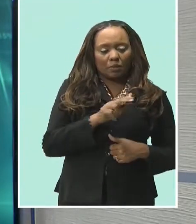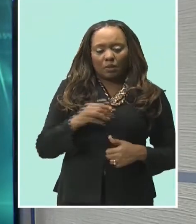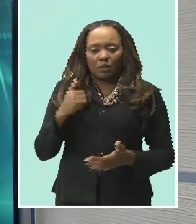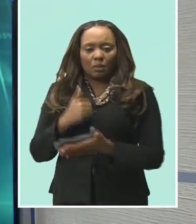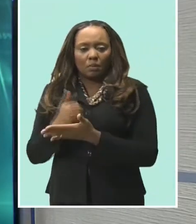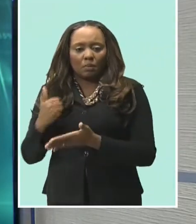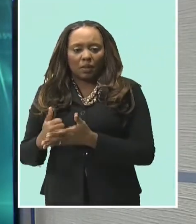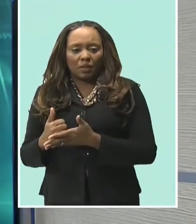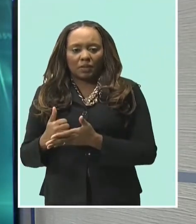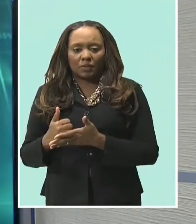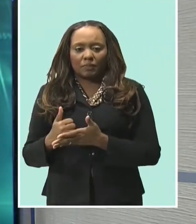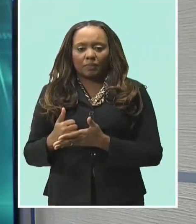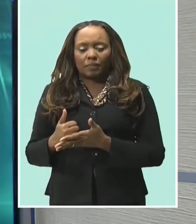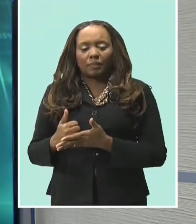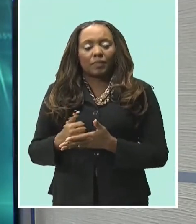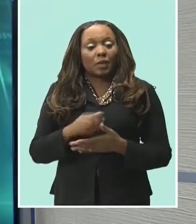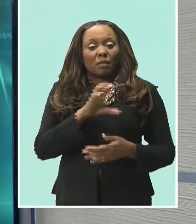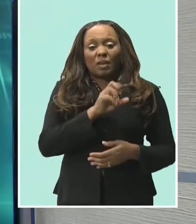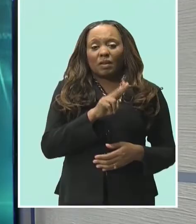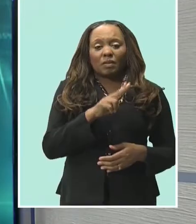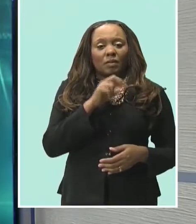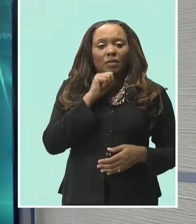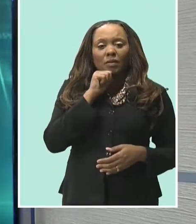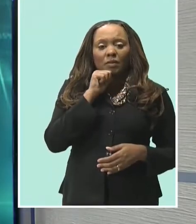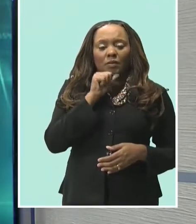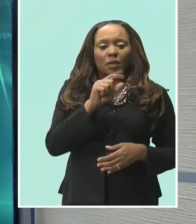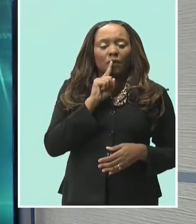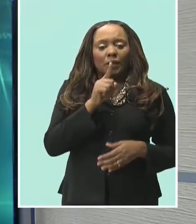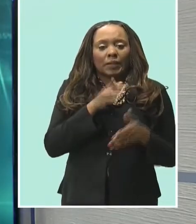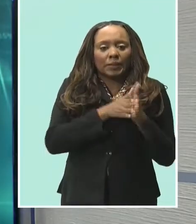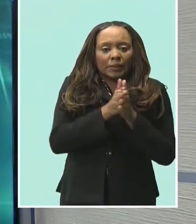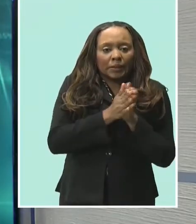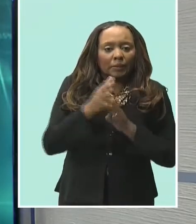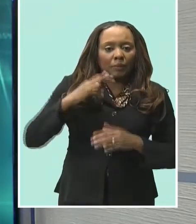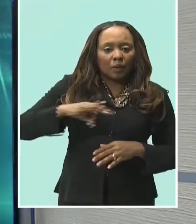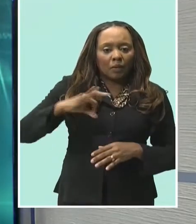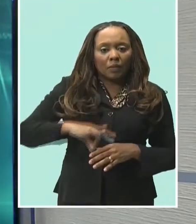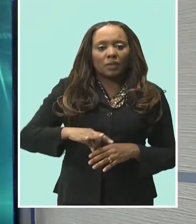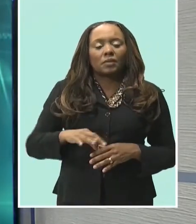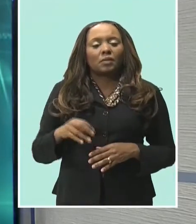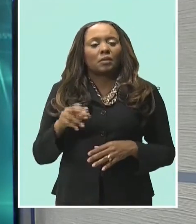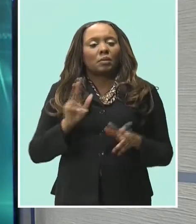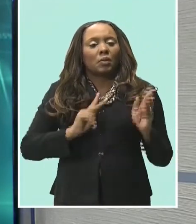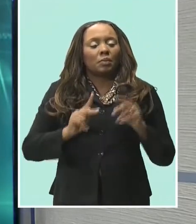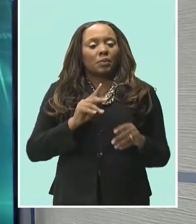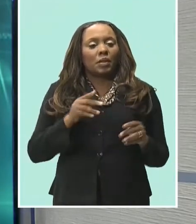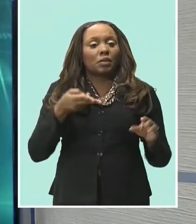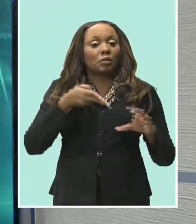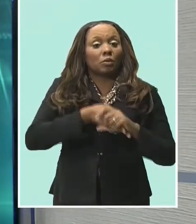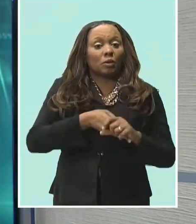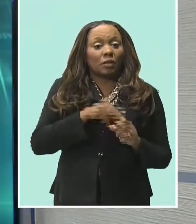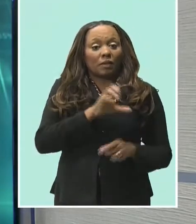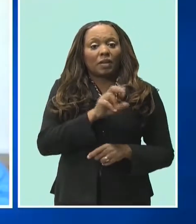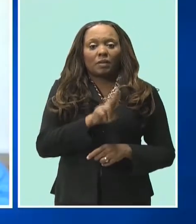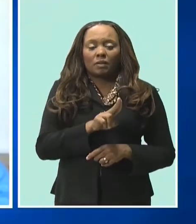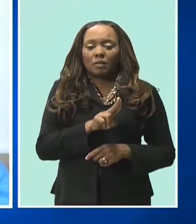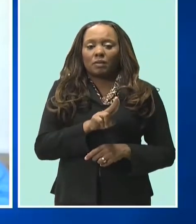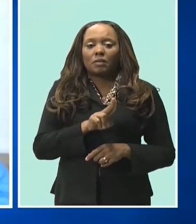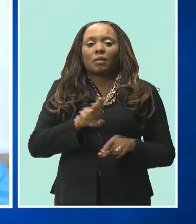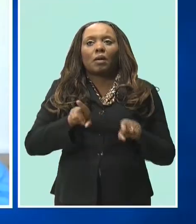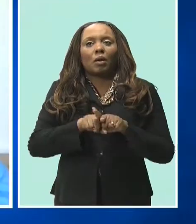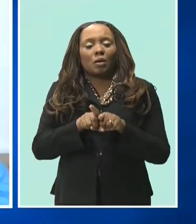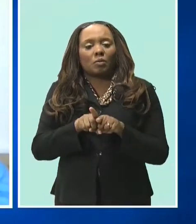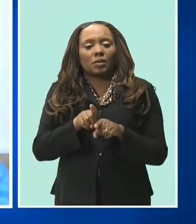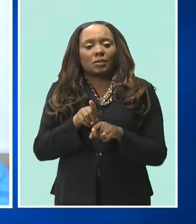are not driven by profits. He says members will always be shareholders in their respective credit unions. It's not about making